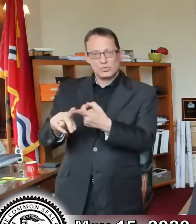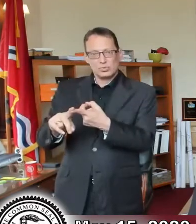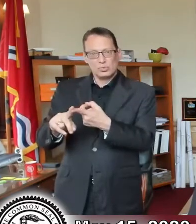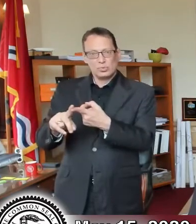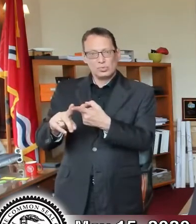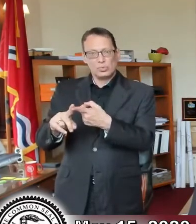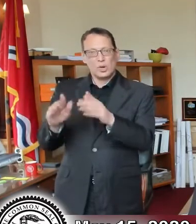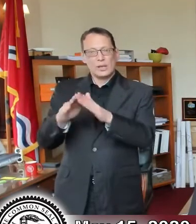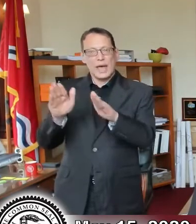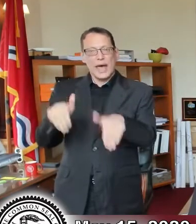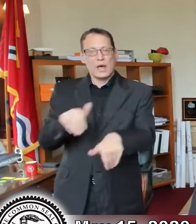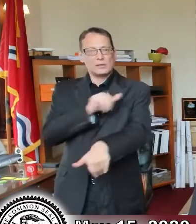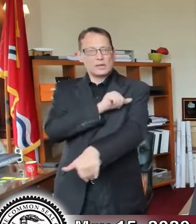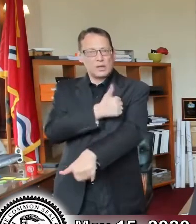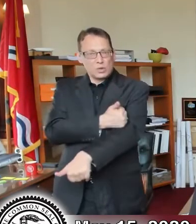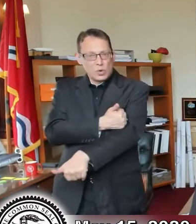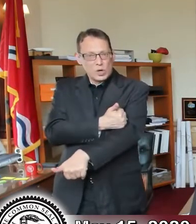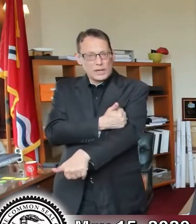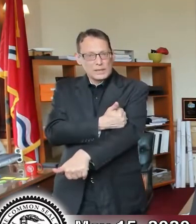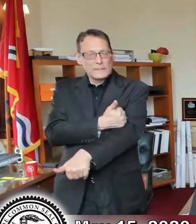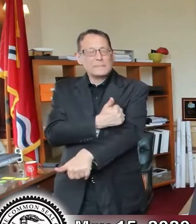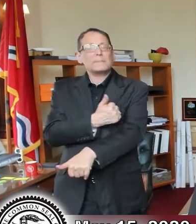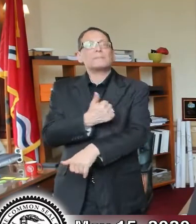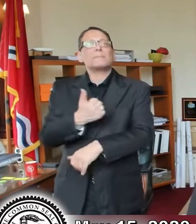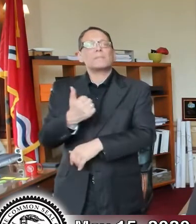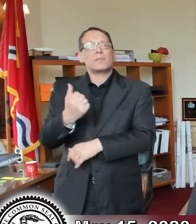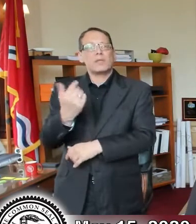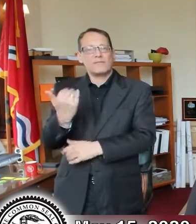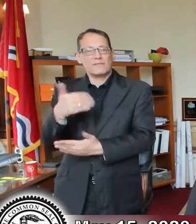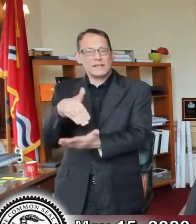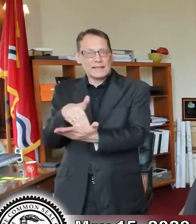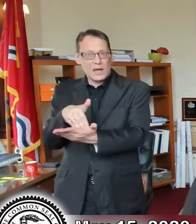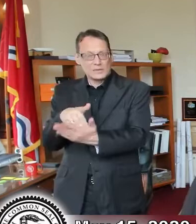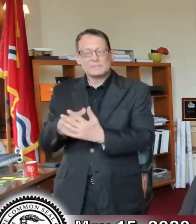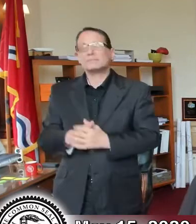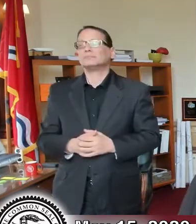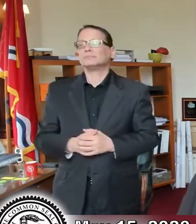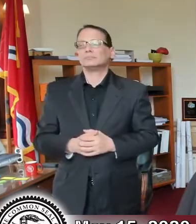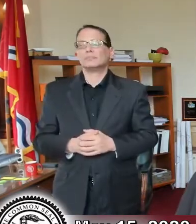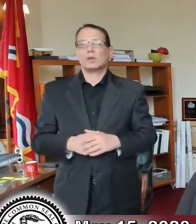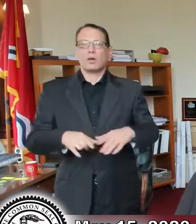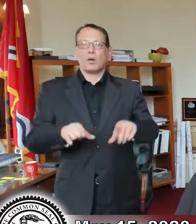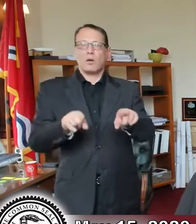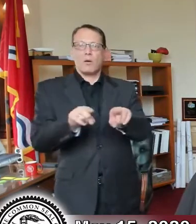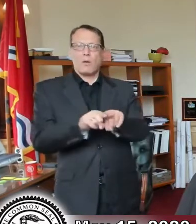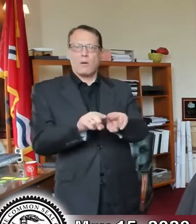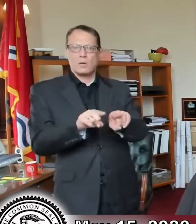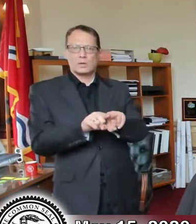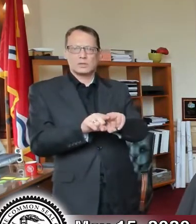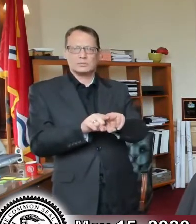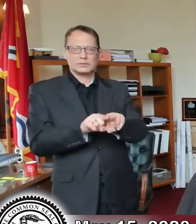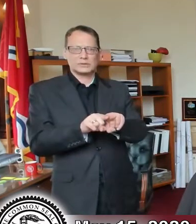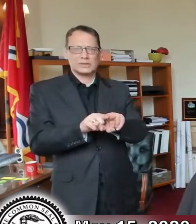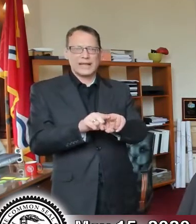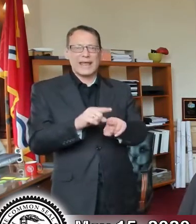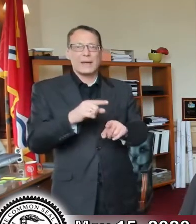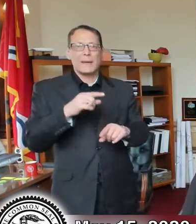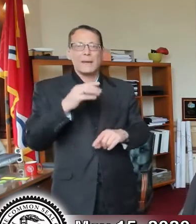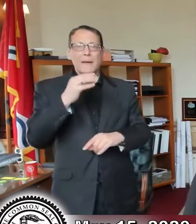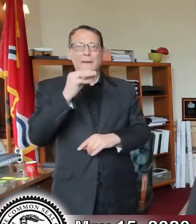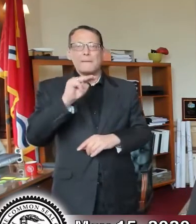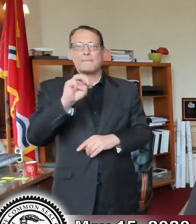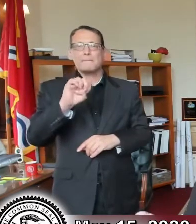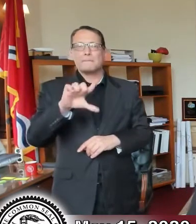Housing Authority is distributing about 15,000, and then we are also distributing anyone who gets Meals on